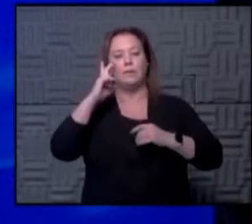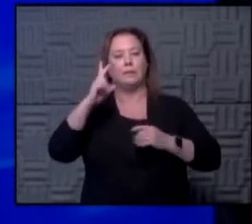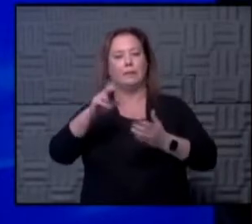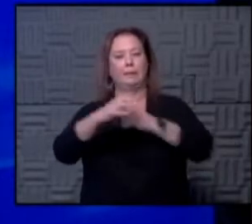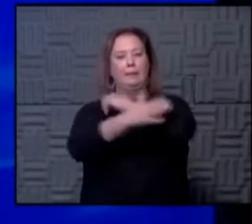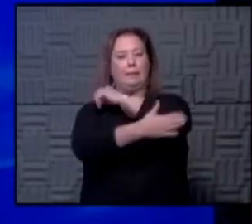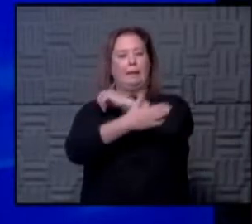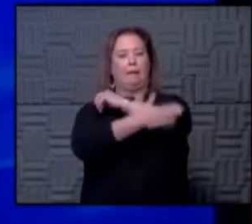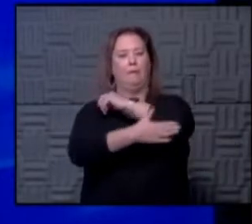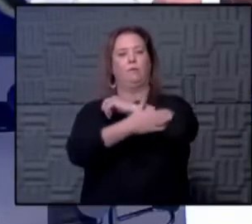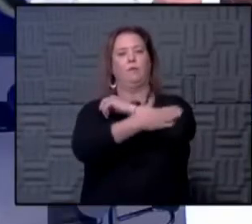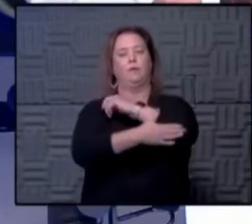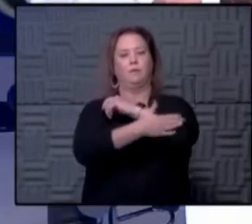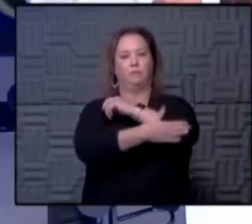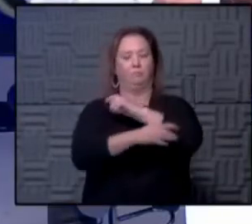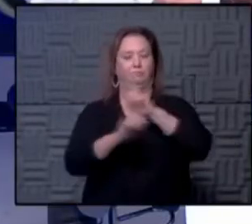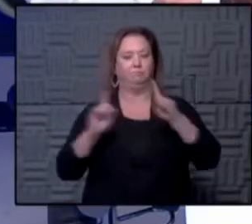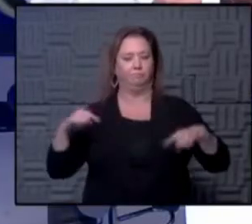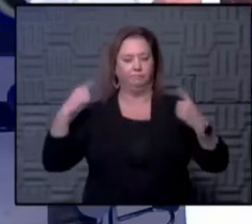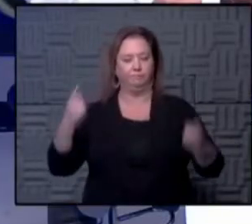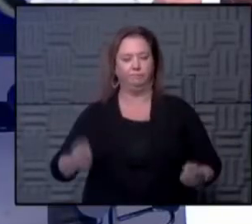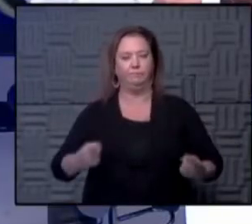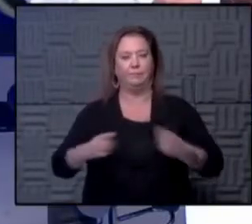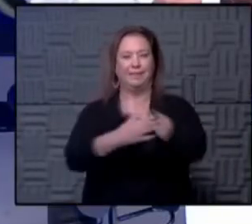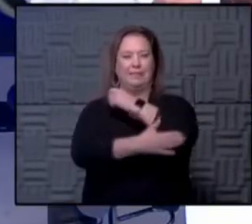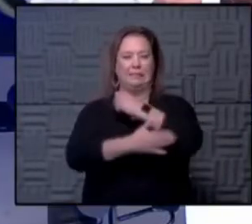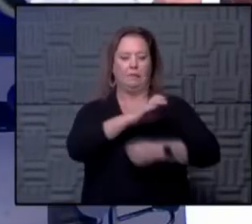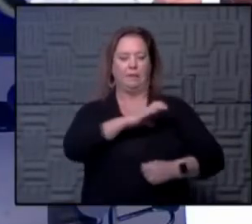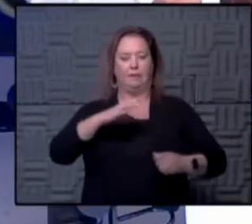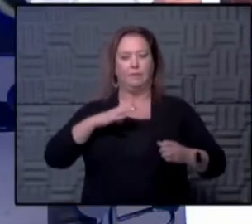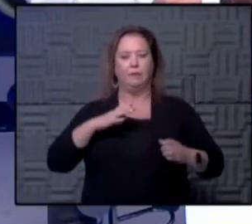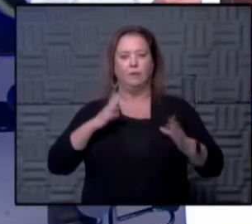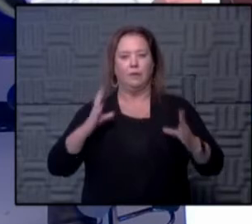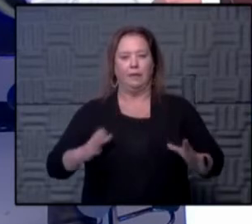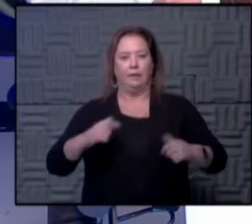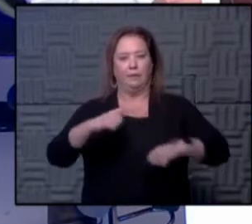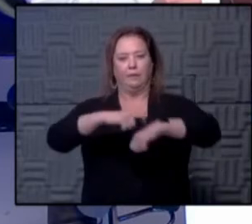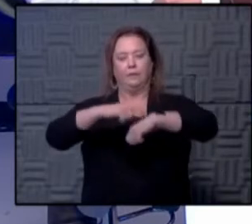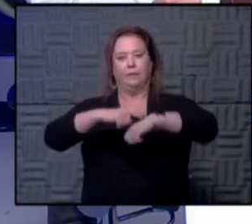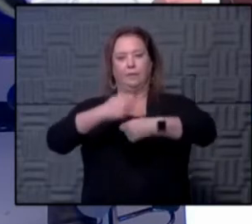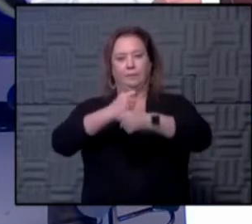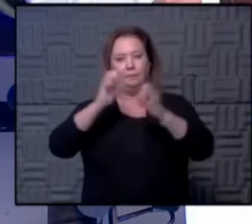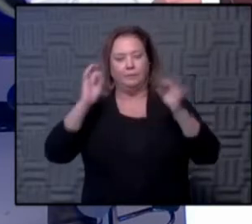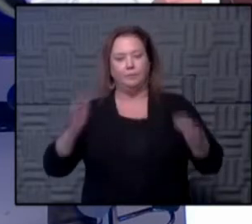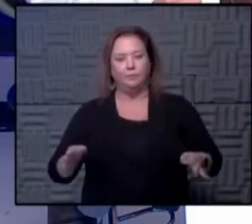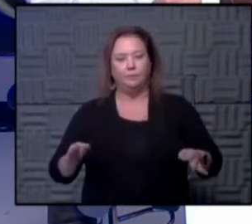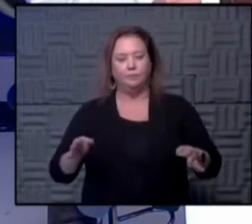counties do, since county commissions have a little bit of time to make a decision, and